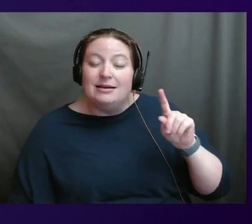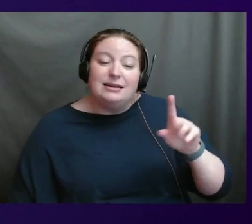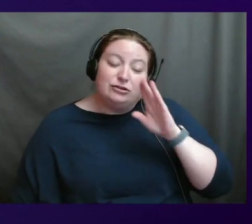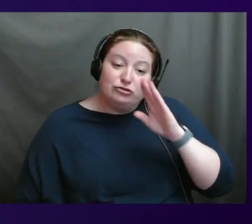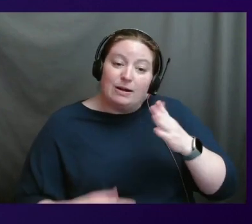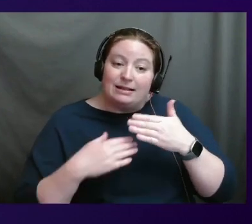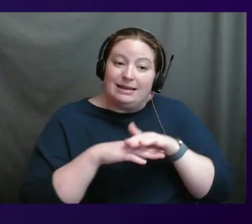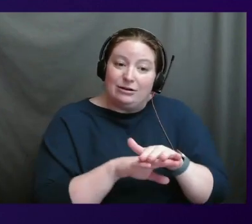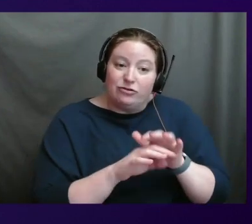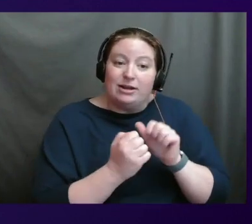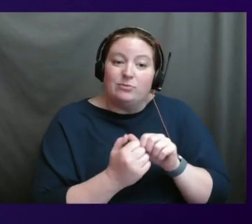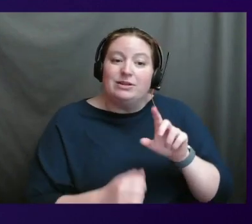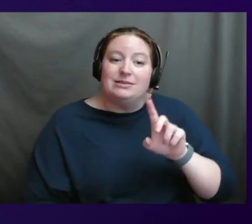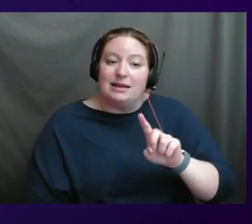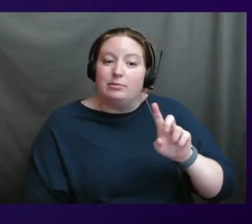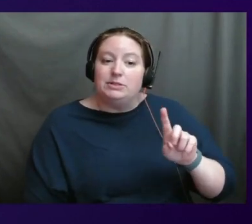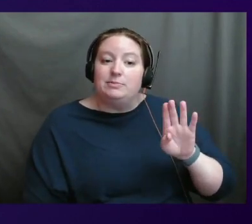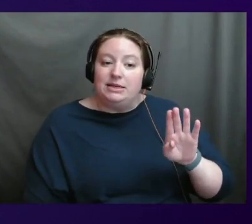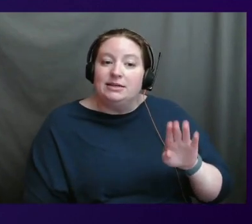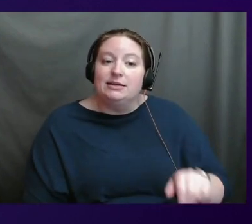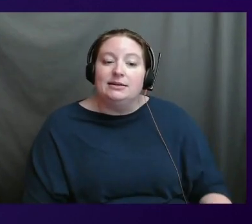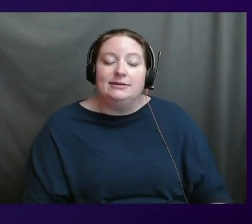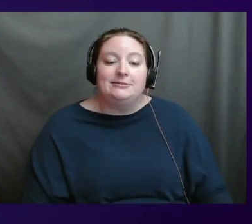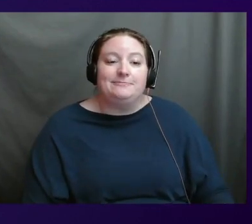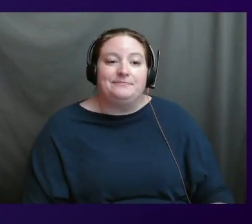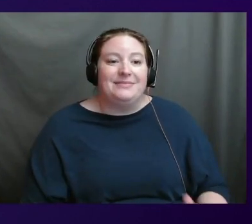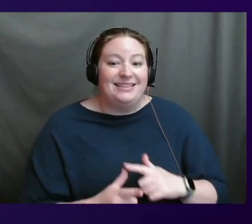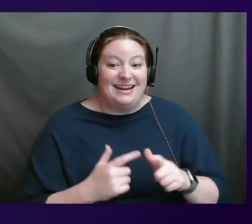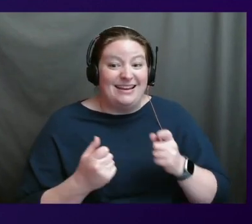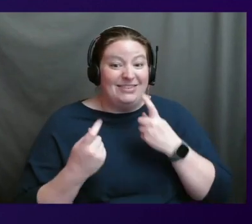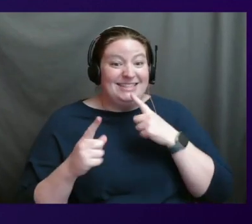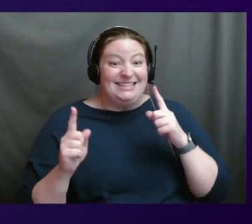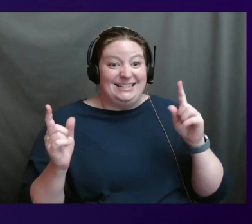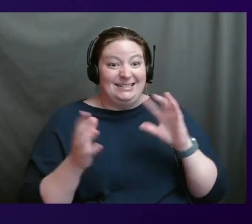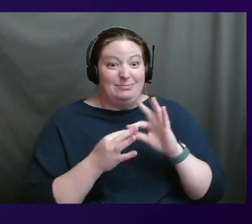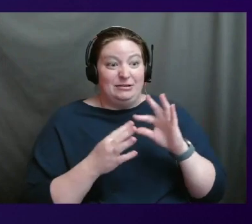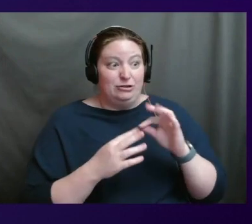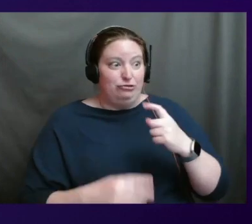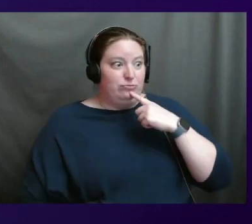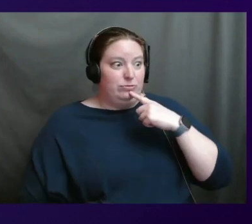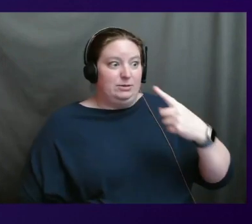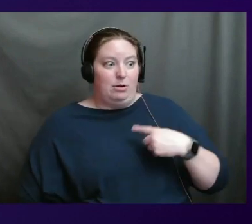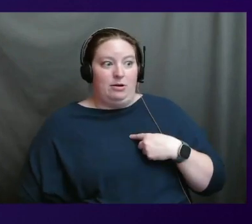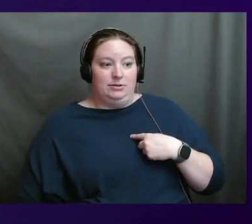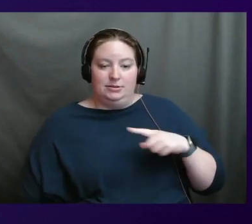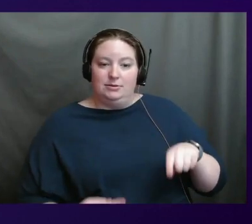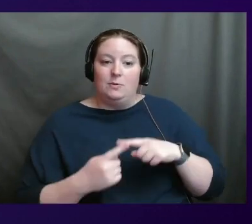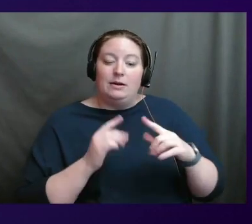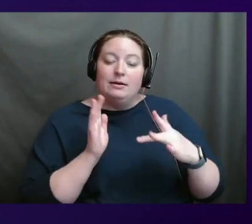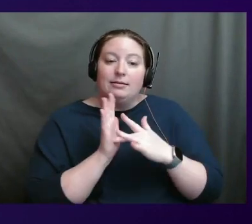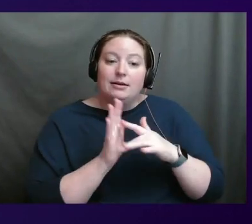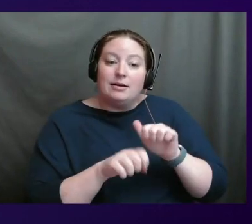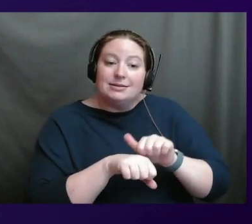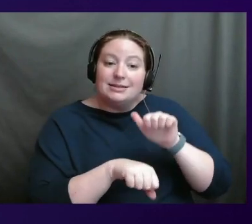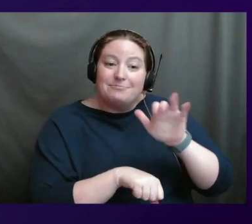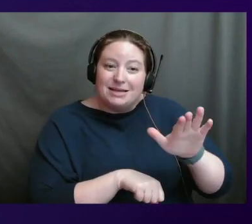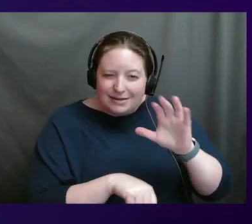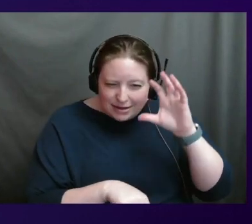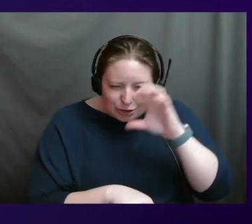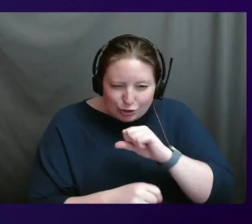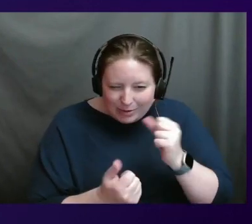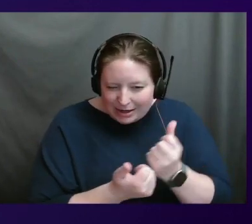with DynamoDB, and then I get a success message back. Once I click on submit, assuming everything goes